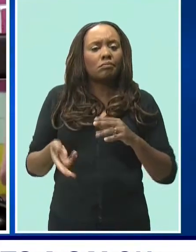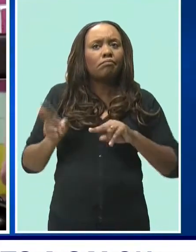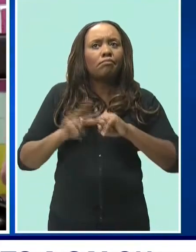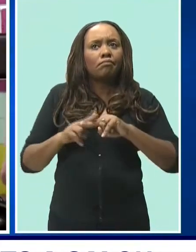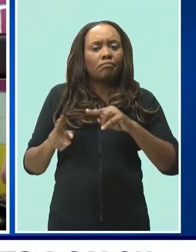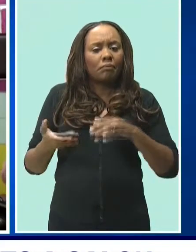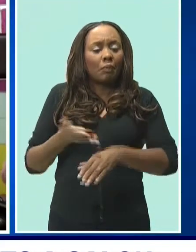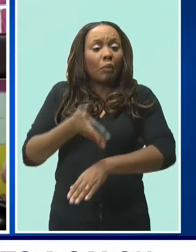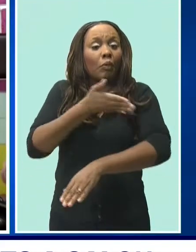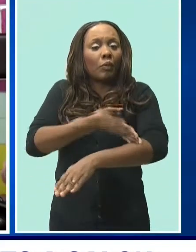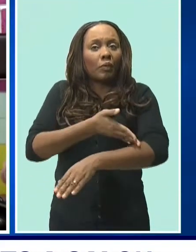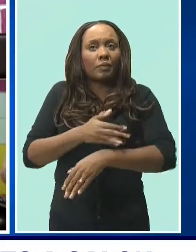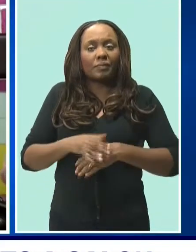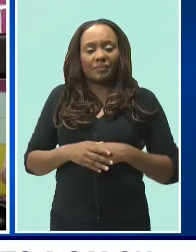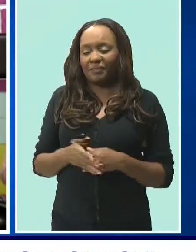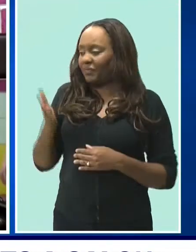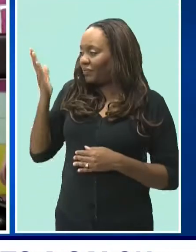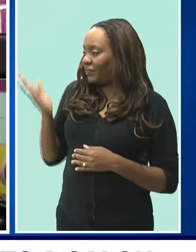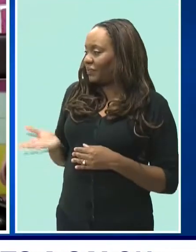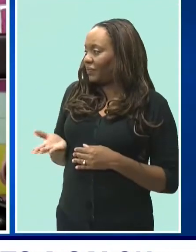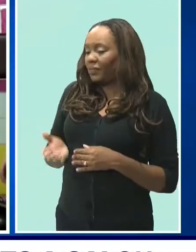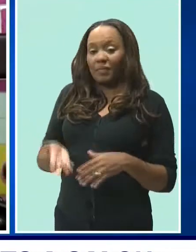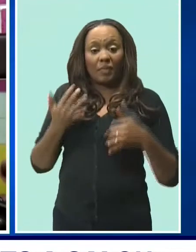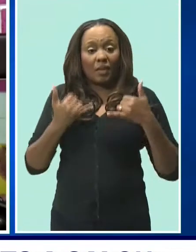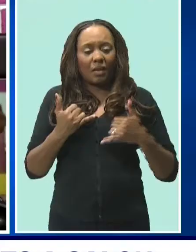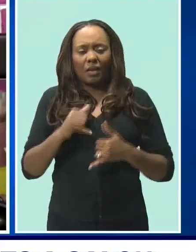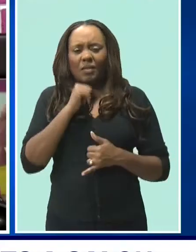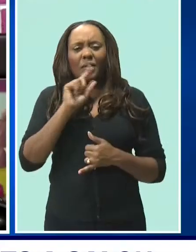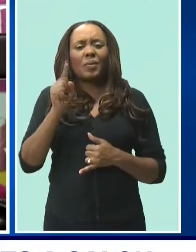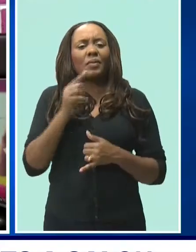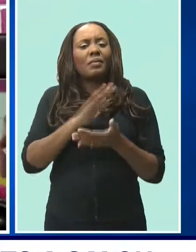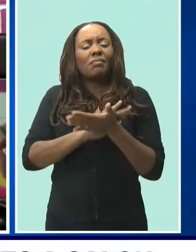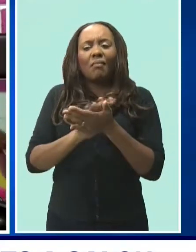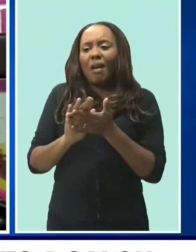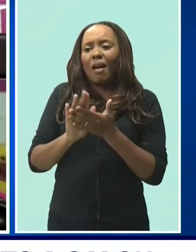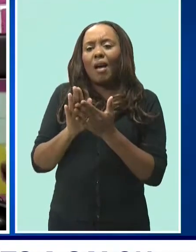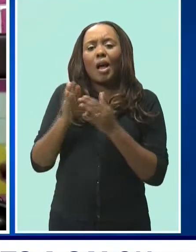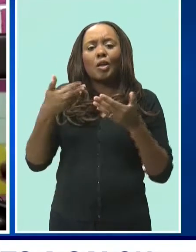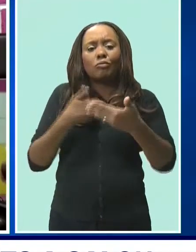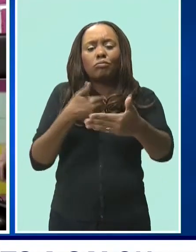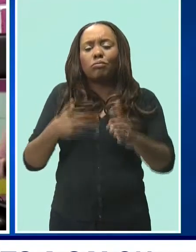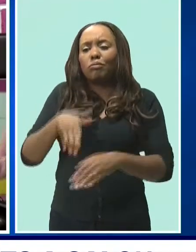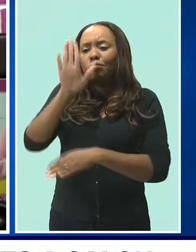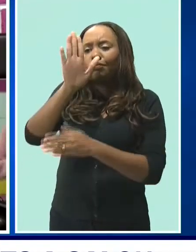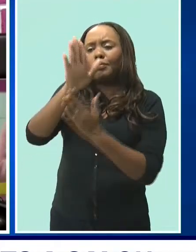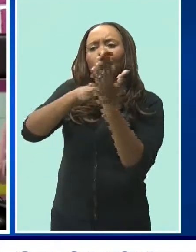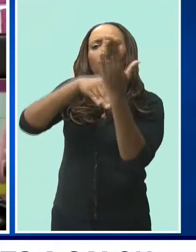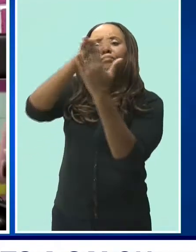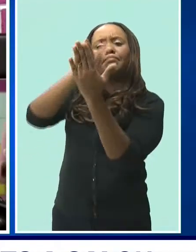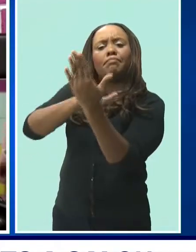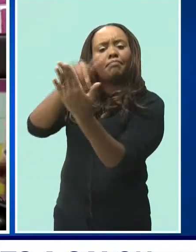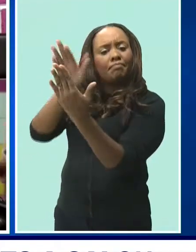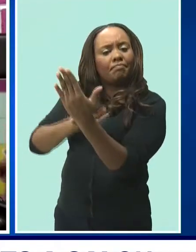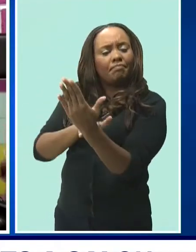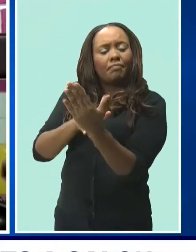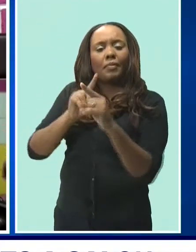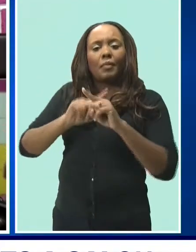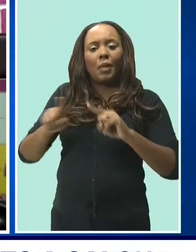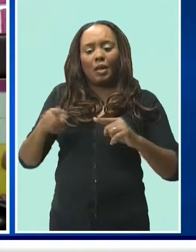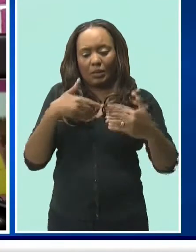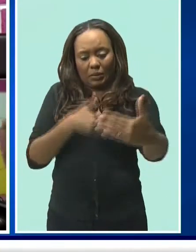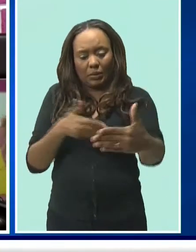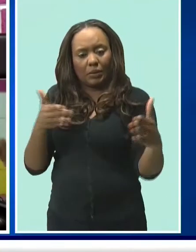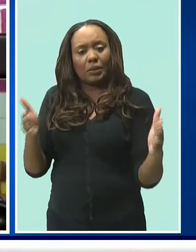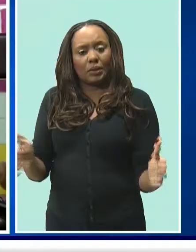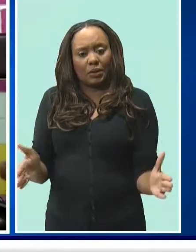here today is not just a nicely painted room with a few pieces of equipment, but rather a space which